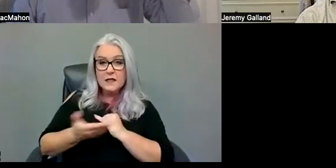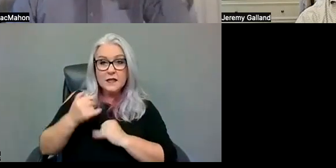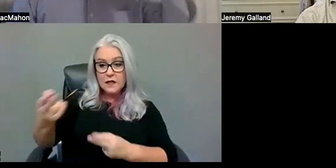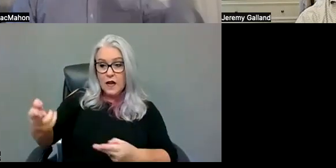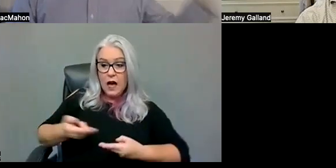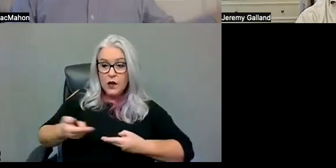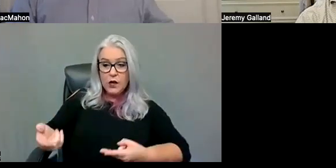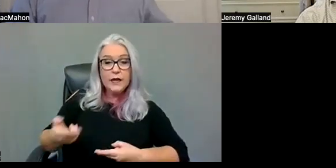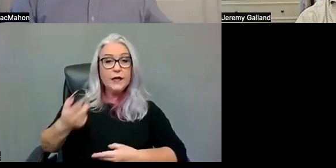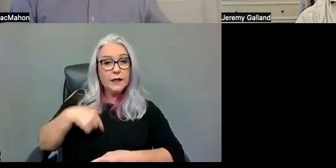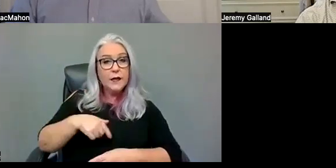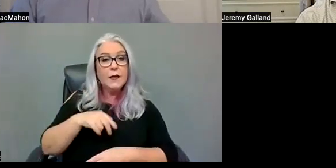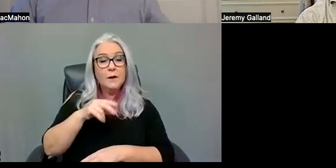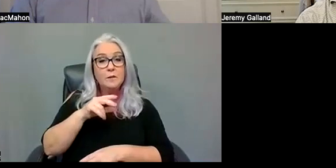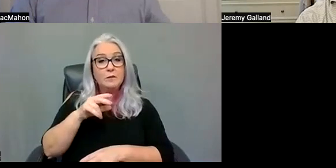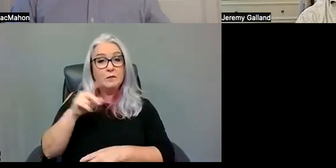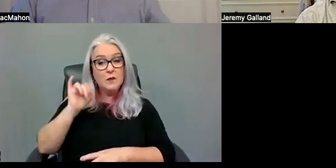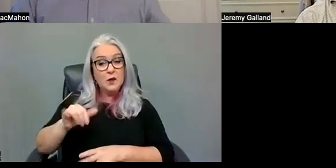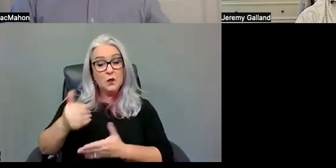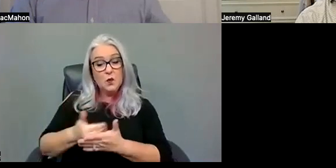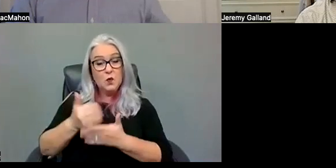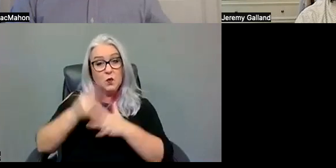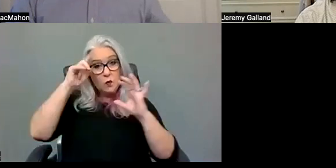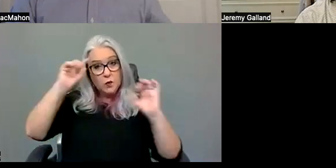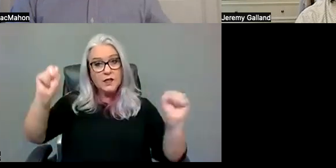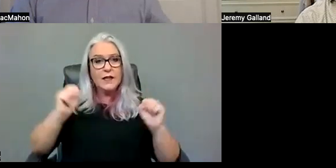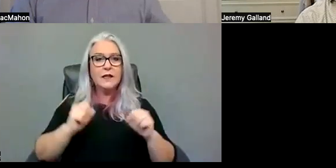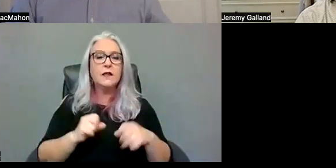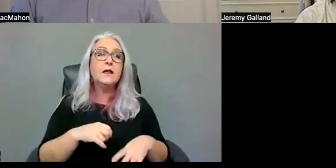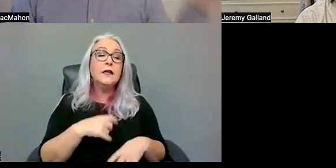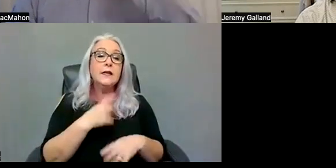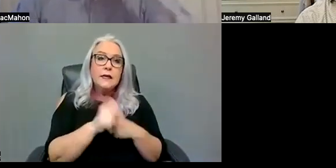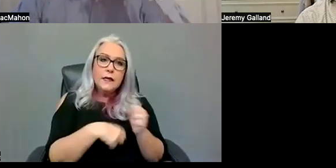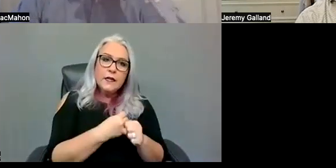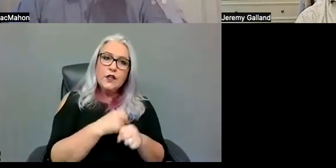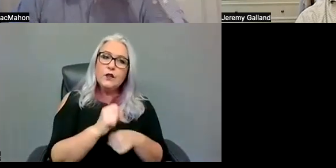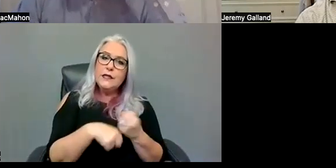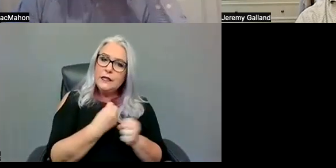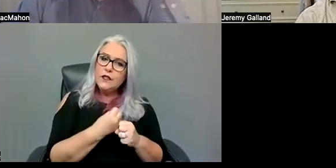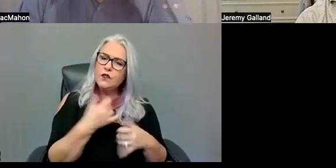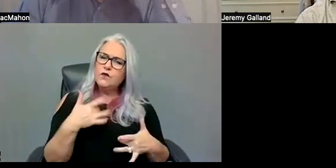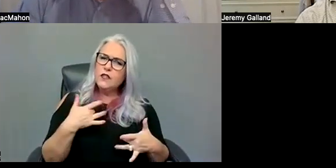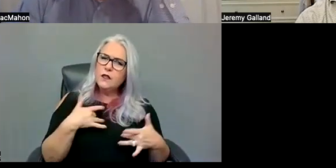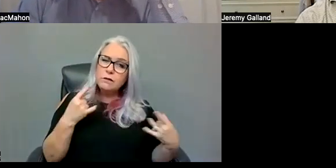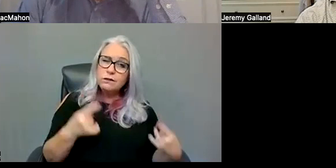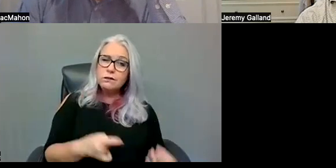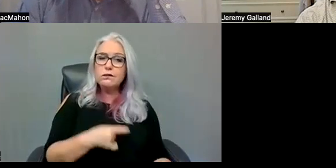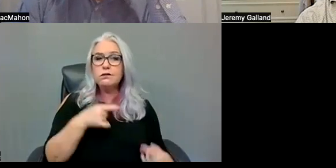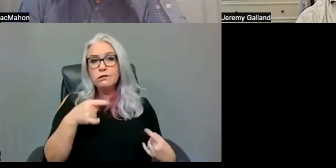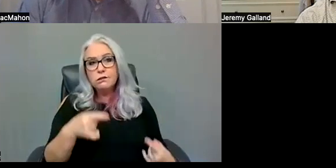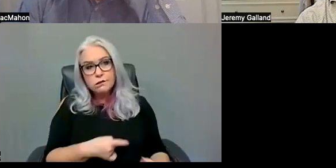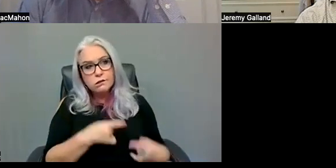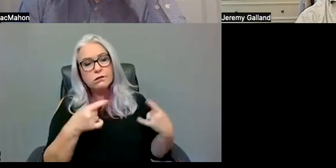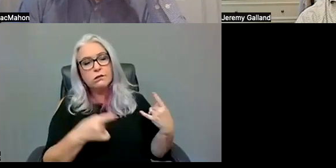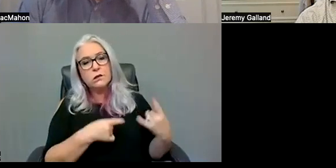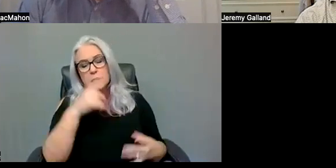him. And for many years, we would kind of struggle with our strategic plan. We would have a strategic plan, we would